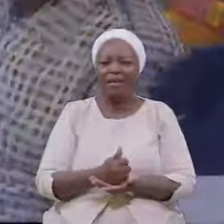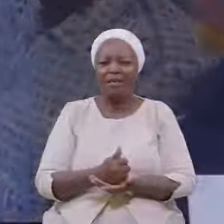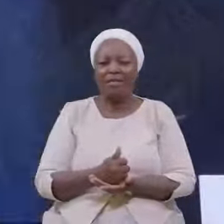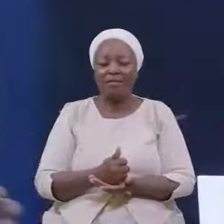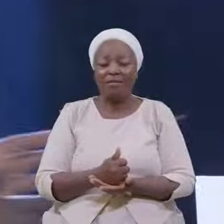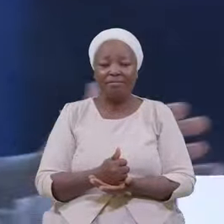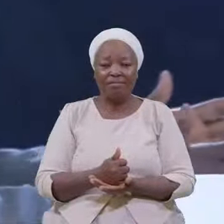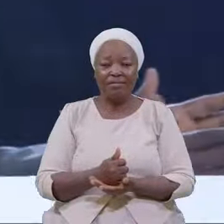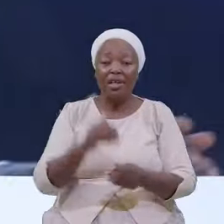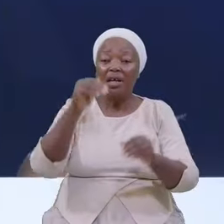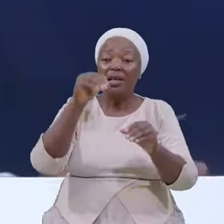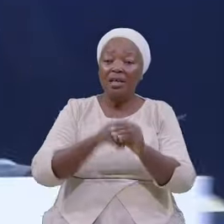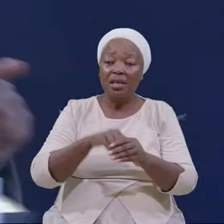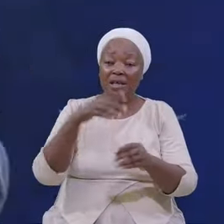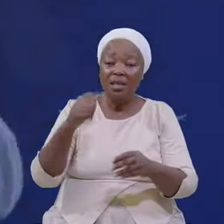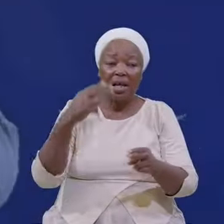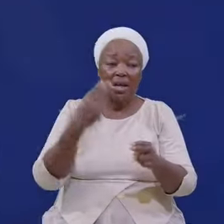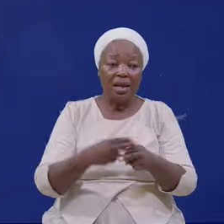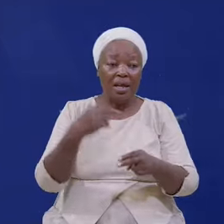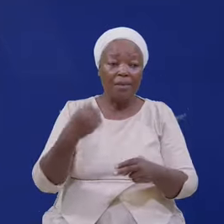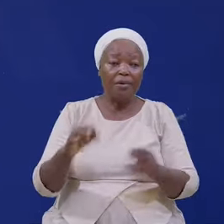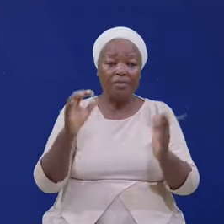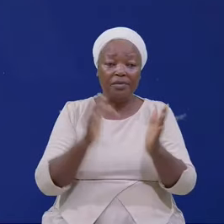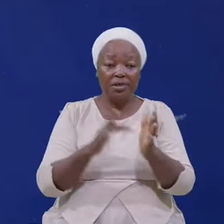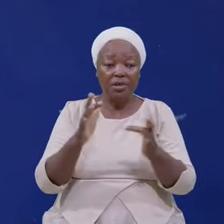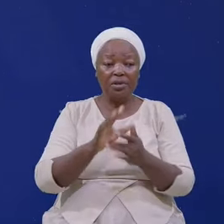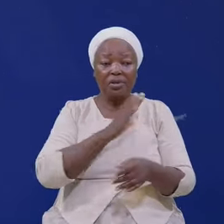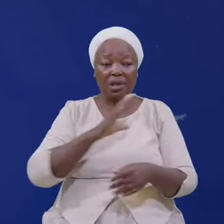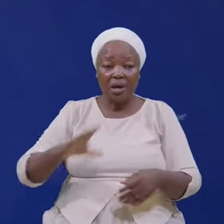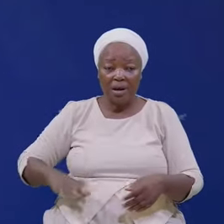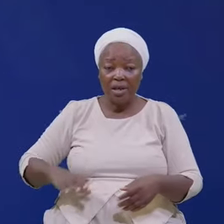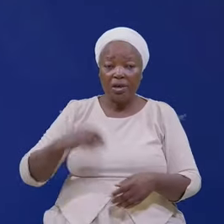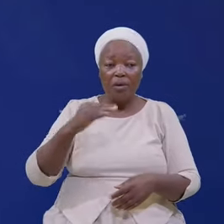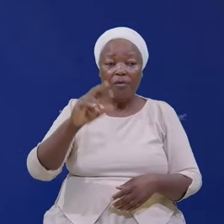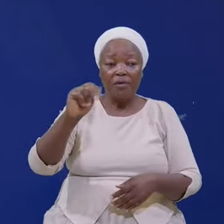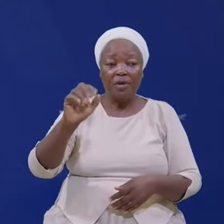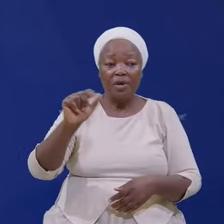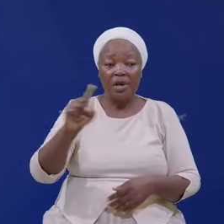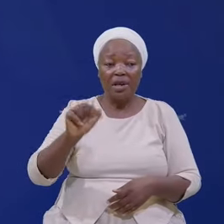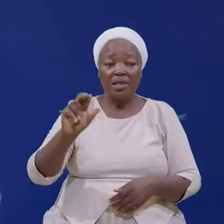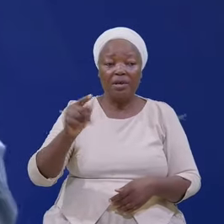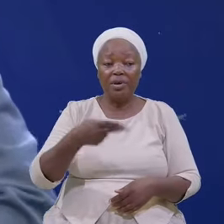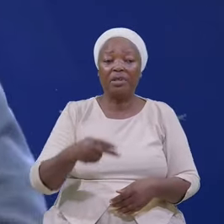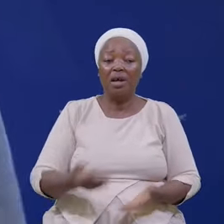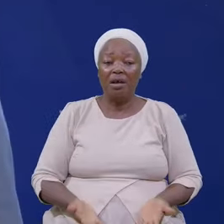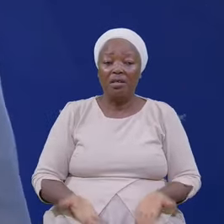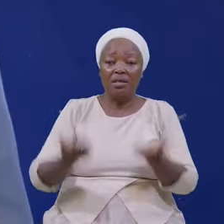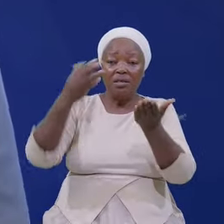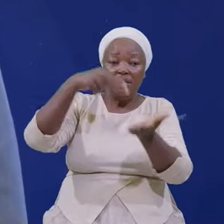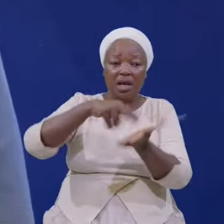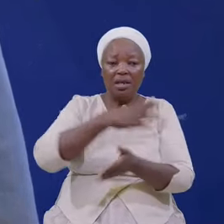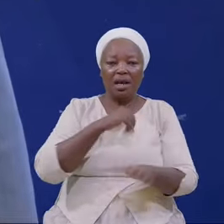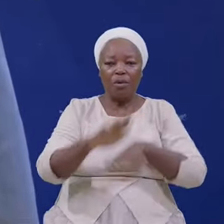the name of Jesus Christ of Nazareth, rise up and walk. Au nom